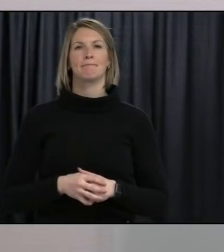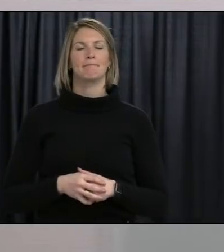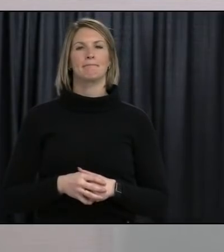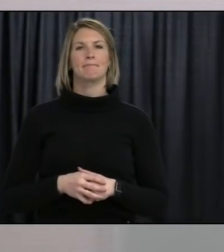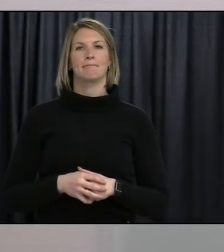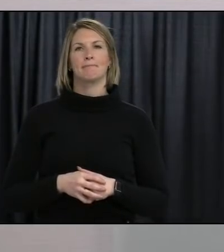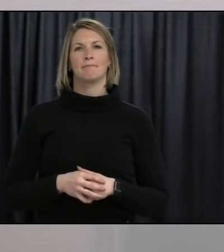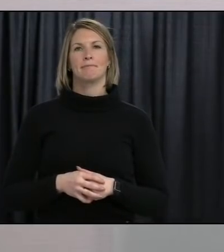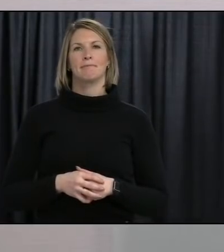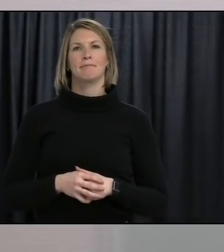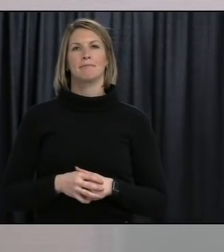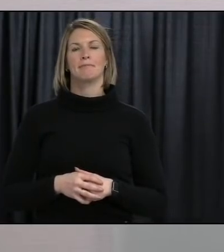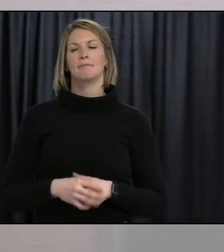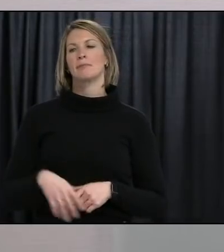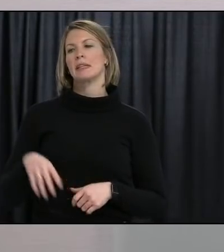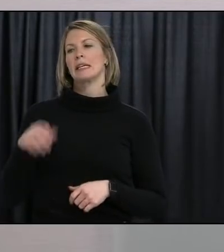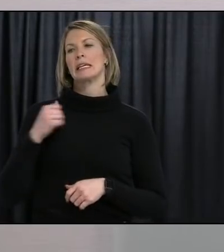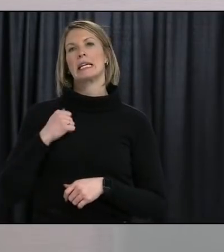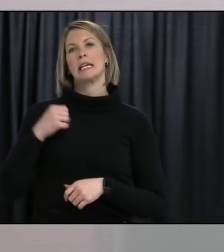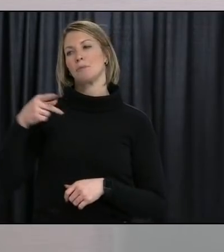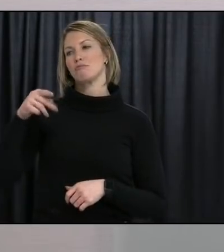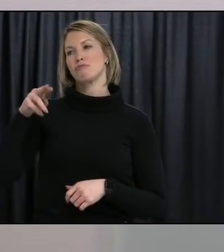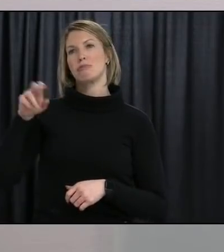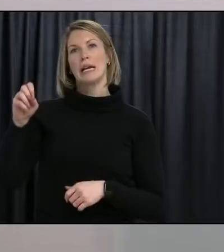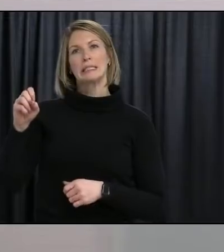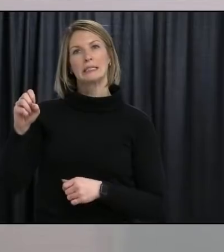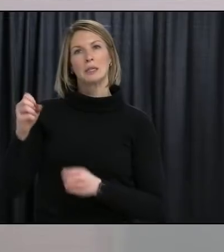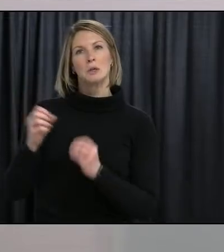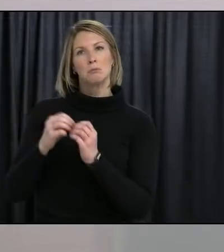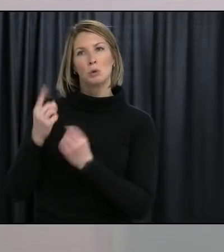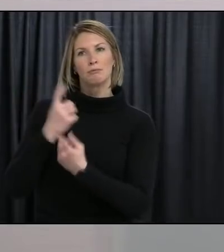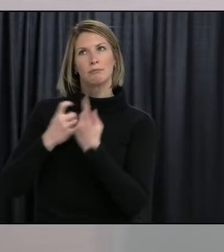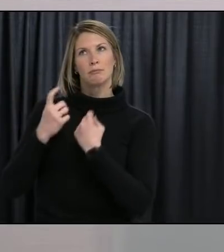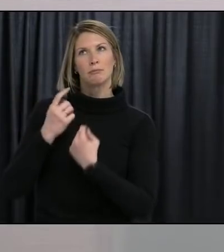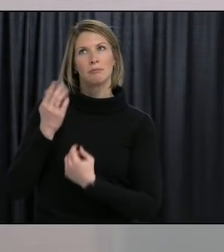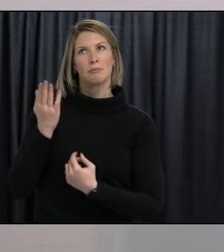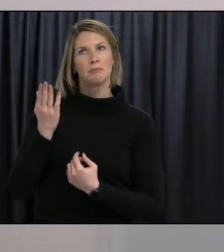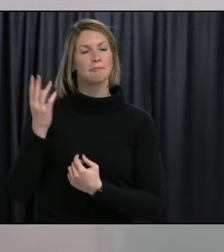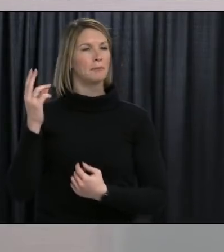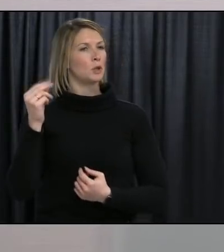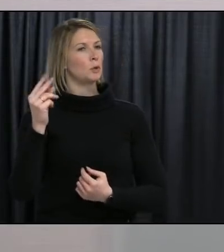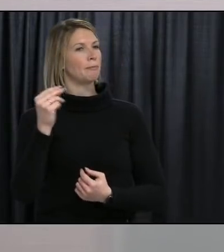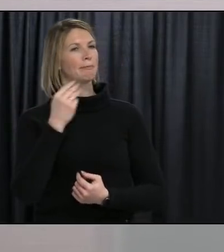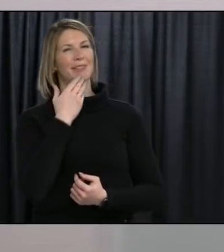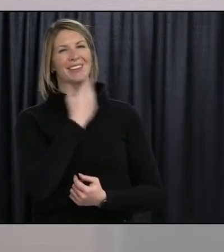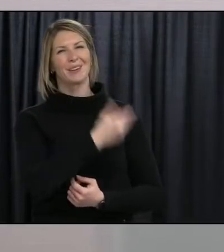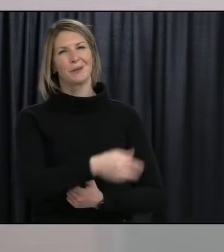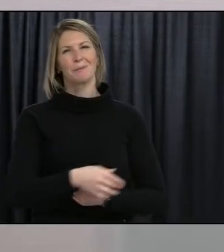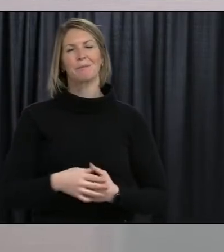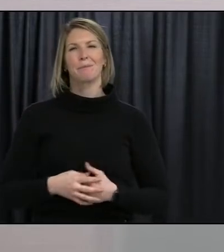Thank you. Sarah Smelly with Canadian Press. Do you have a final question? I'm good, thank you.